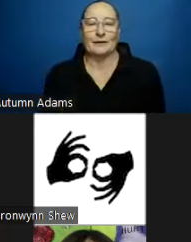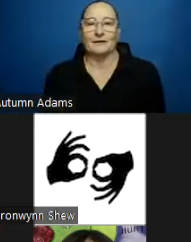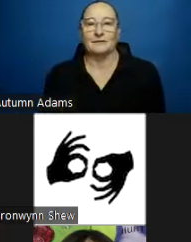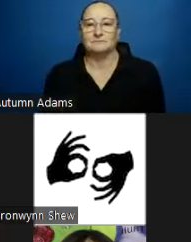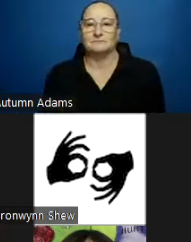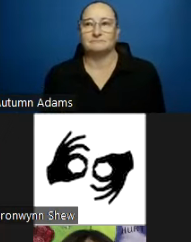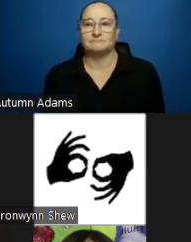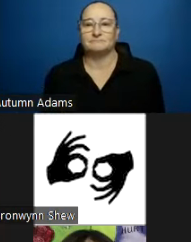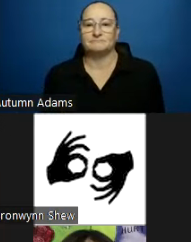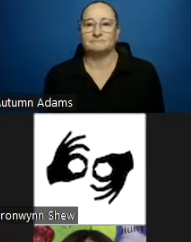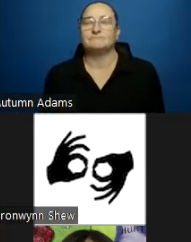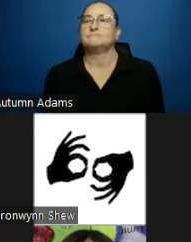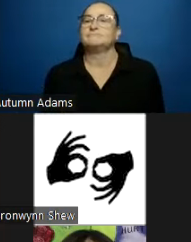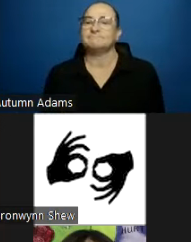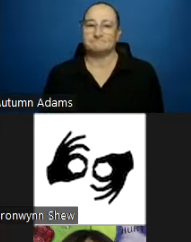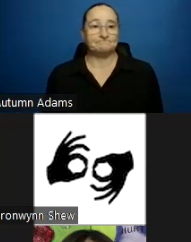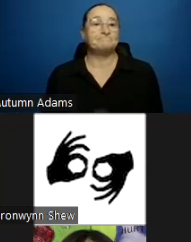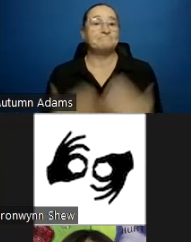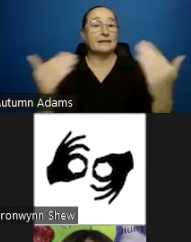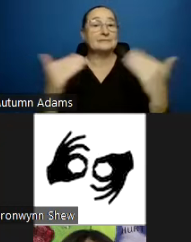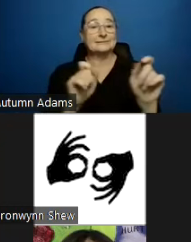Okay, next slide, please.